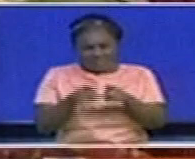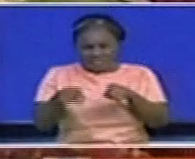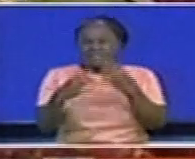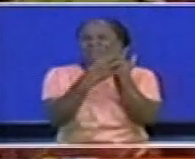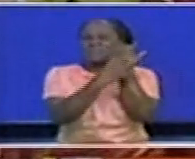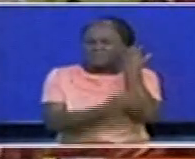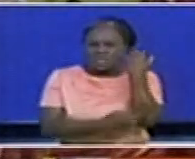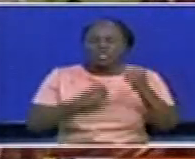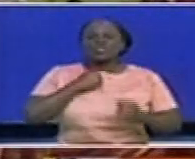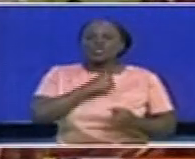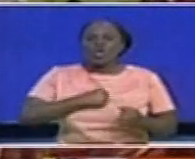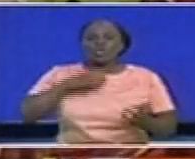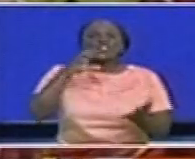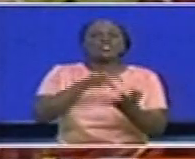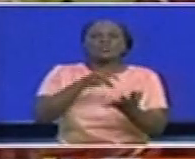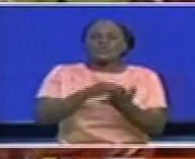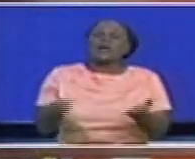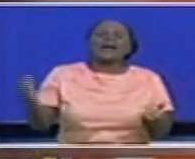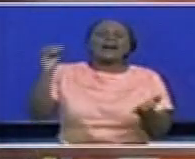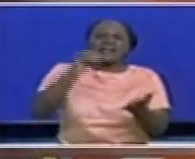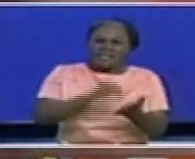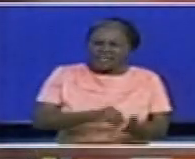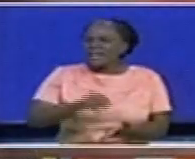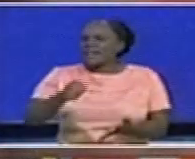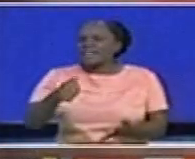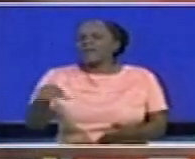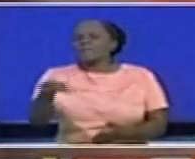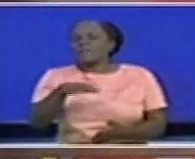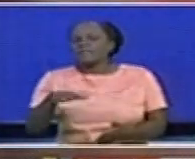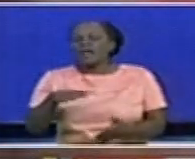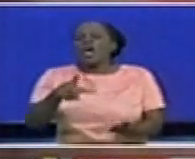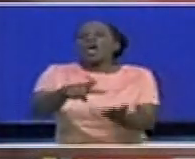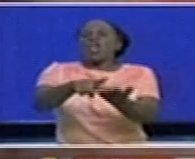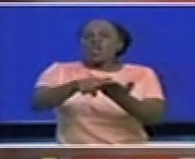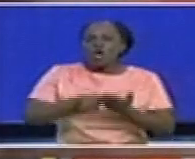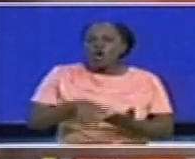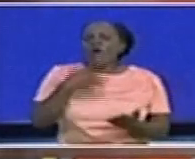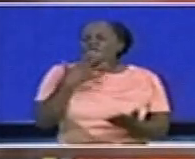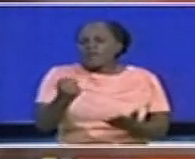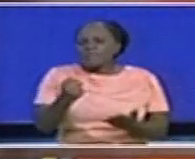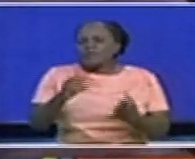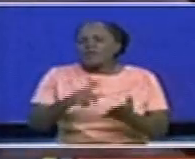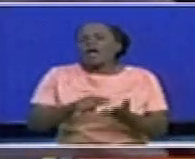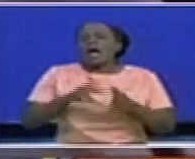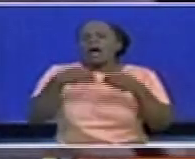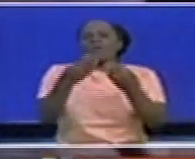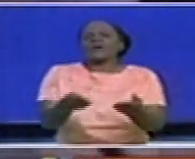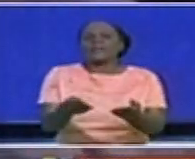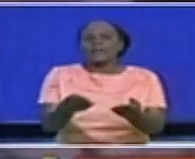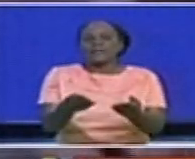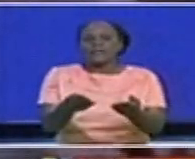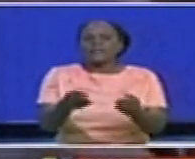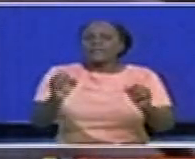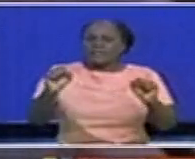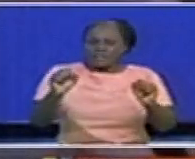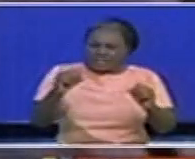so unfortunate that again, on the other side, a loan of 5 million has been awarded. Simple calculation